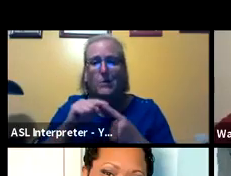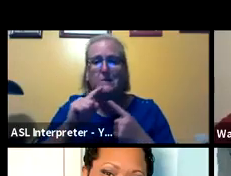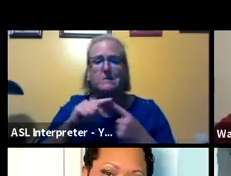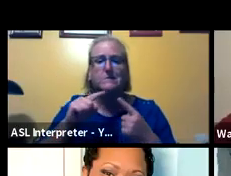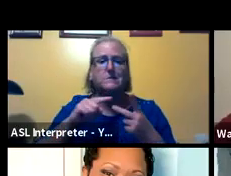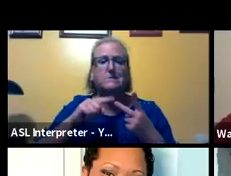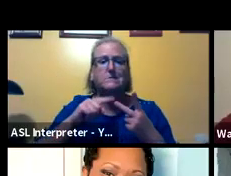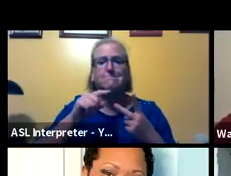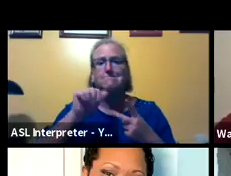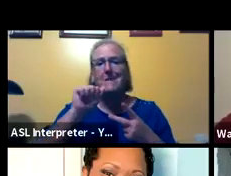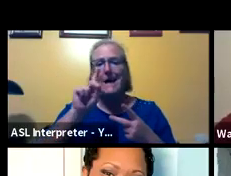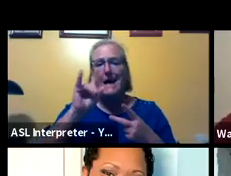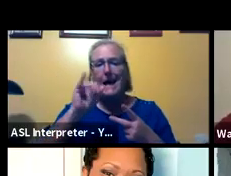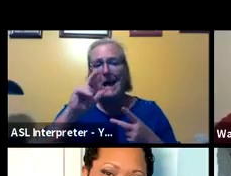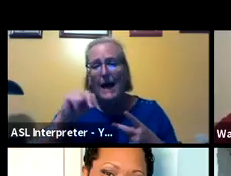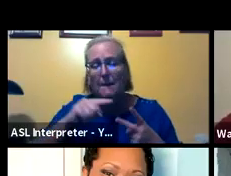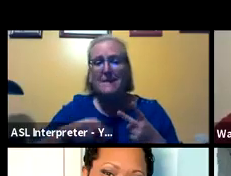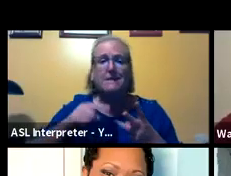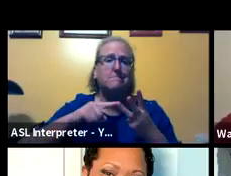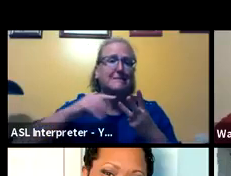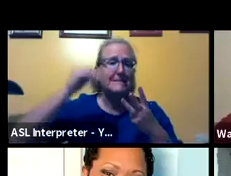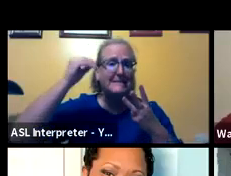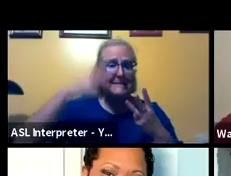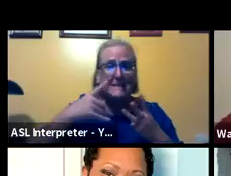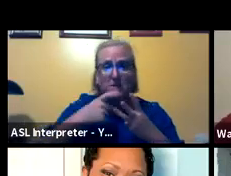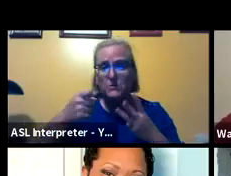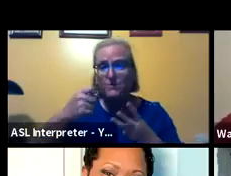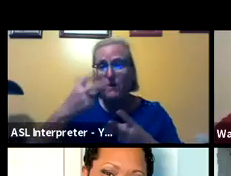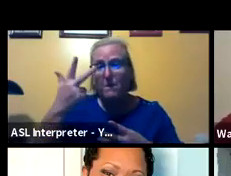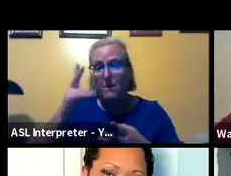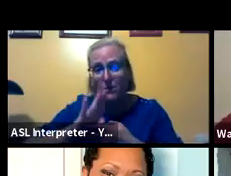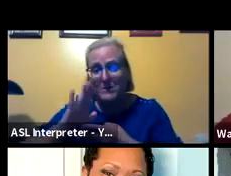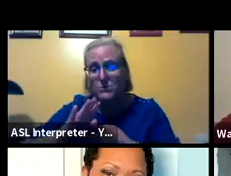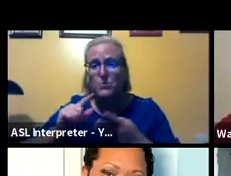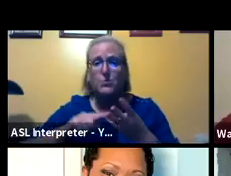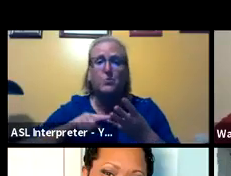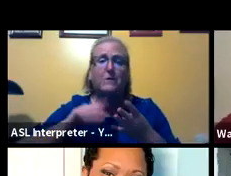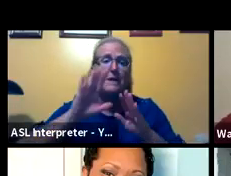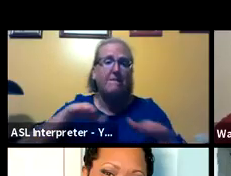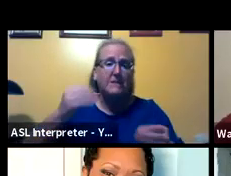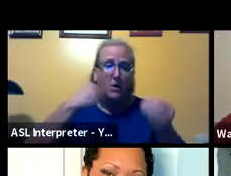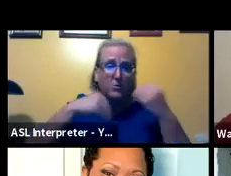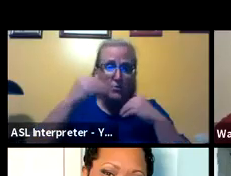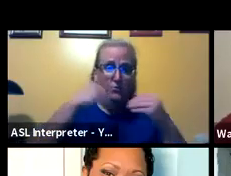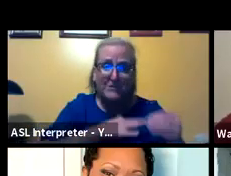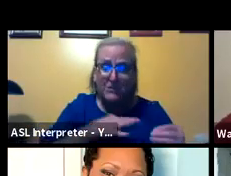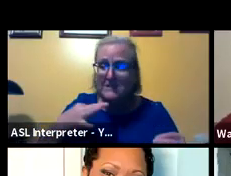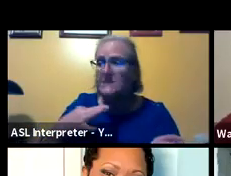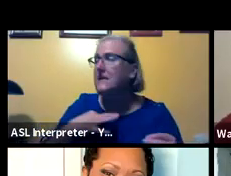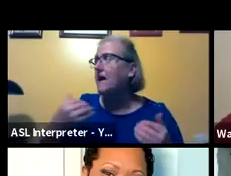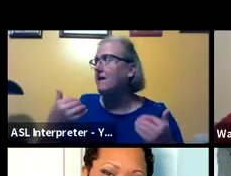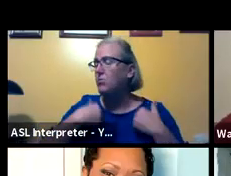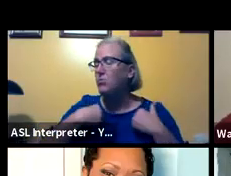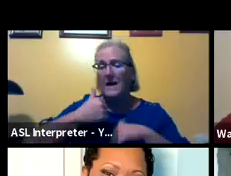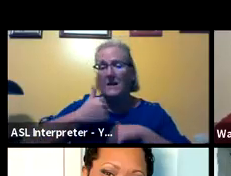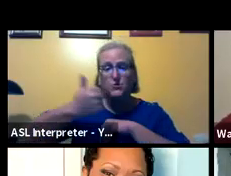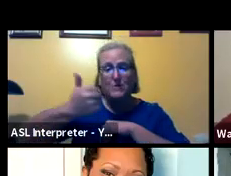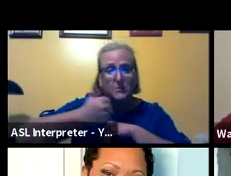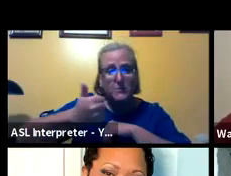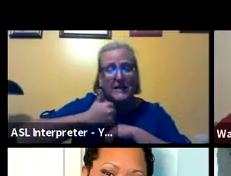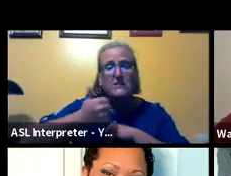had administrators, we had teachers from the 3 schools, we had our child nutrition services staff there, we had